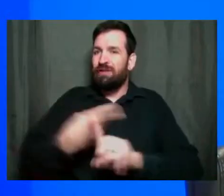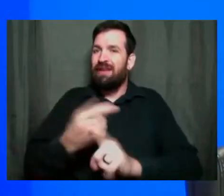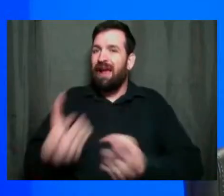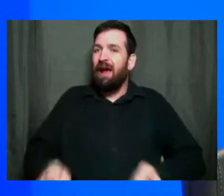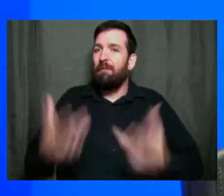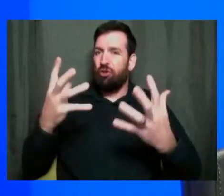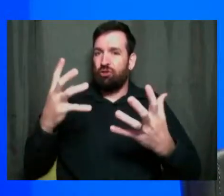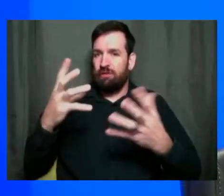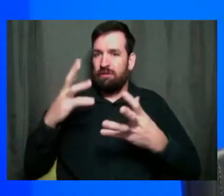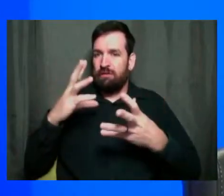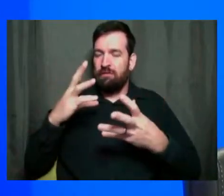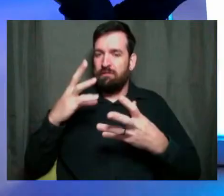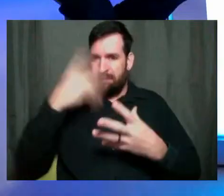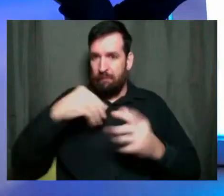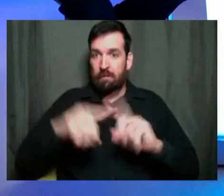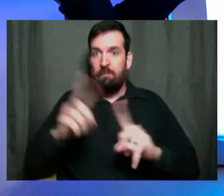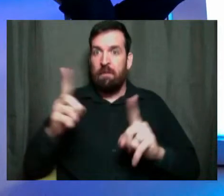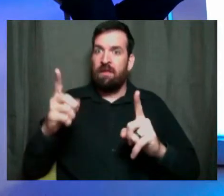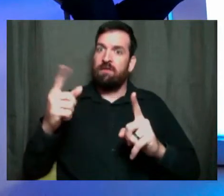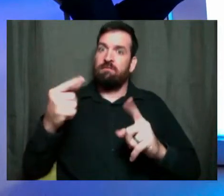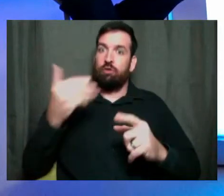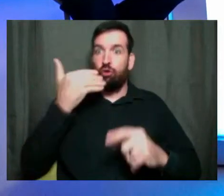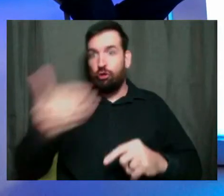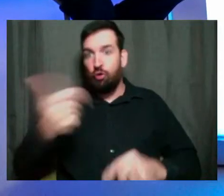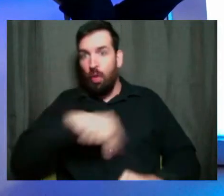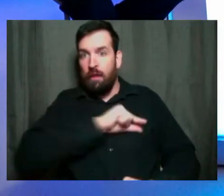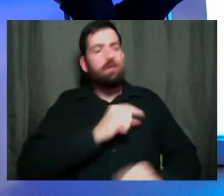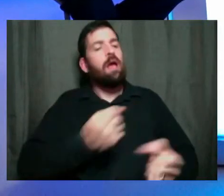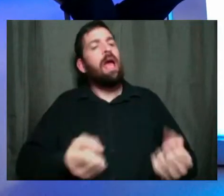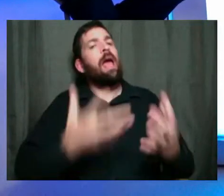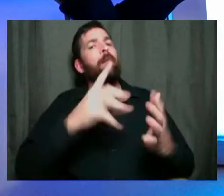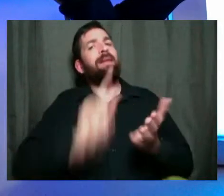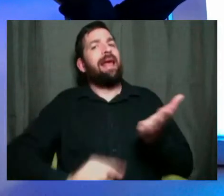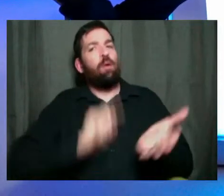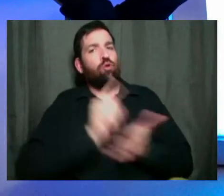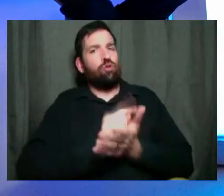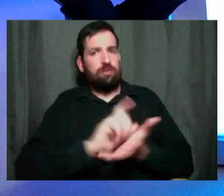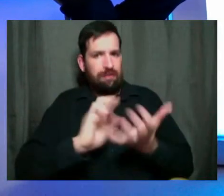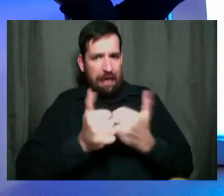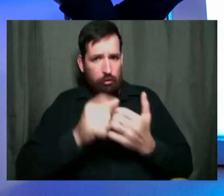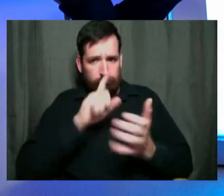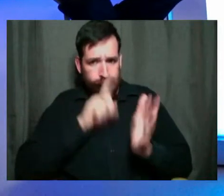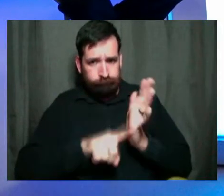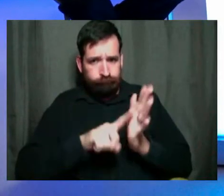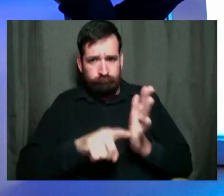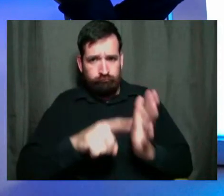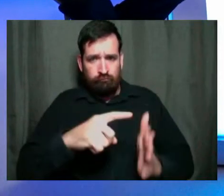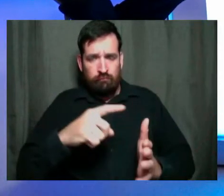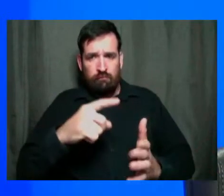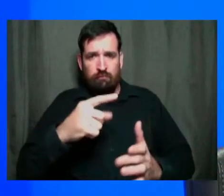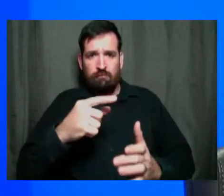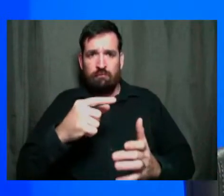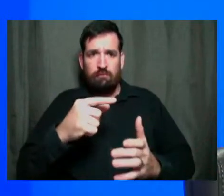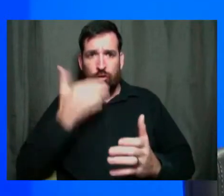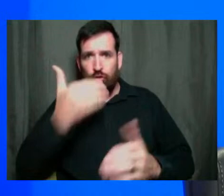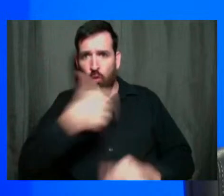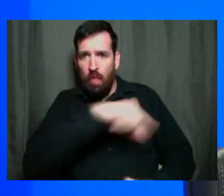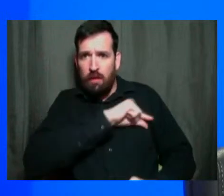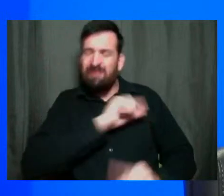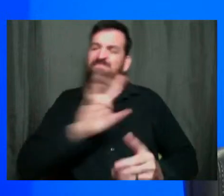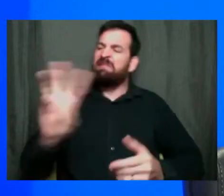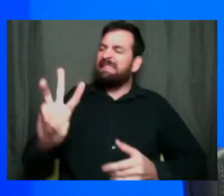very, very important point. So how many hours of sleep do you get, and how do you make sure it's quality? Between 6 and 7. Okay. You just try to avoid,